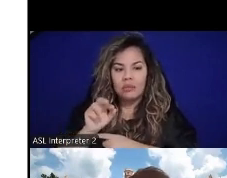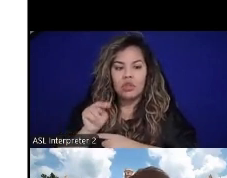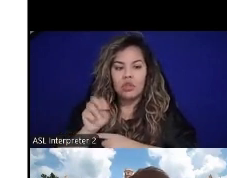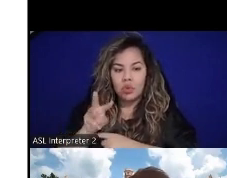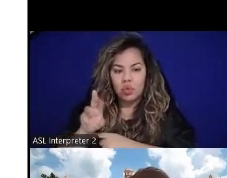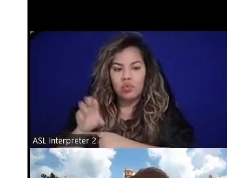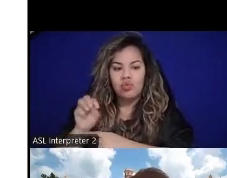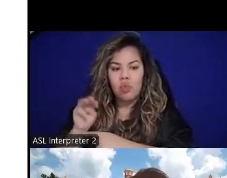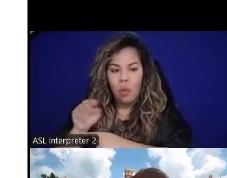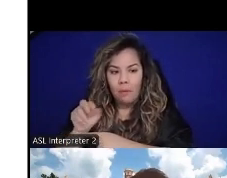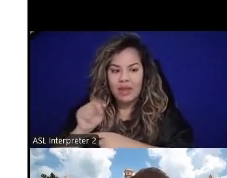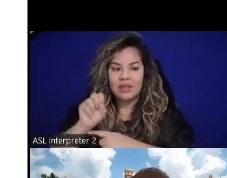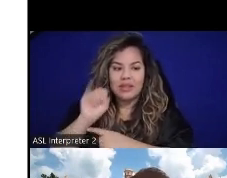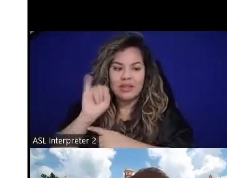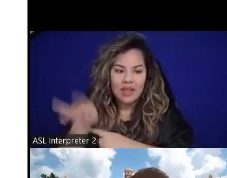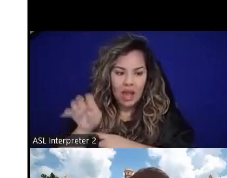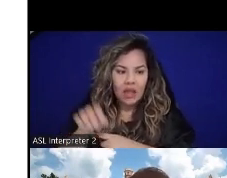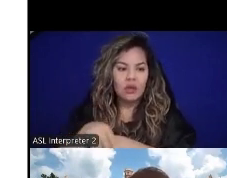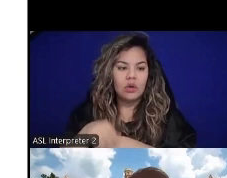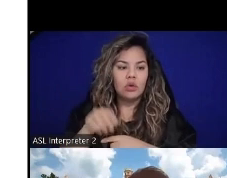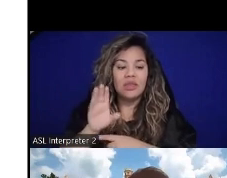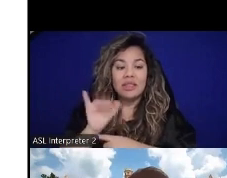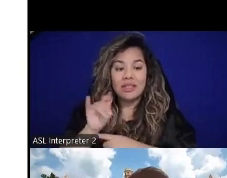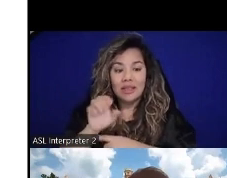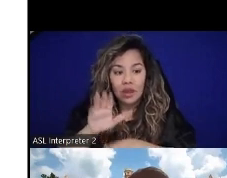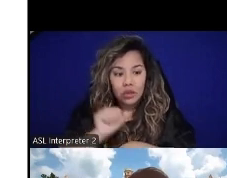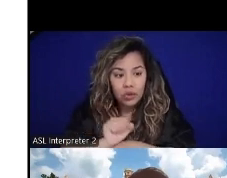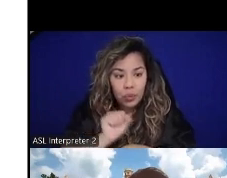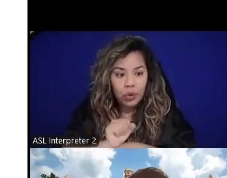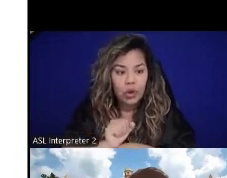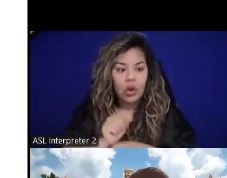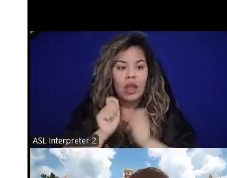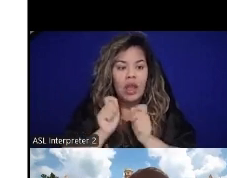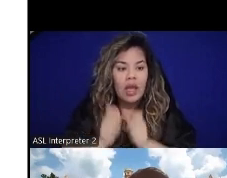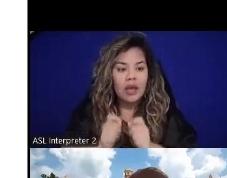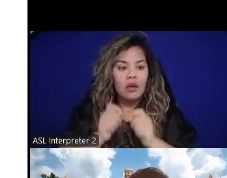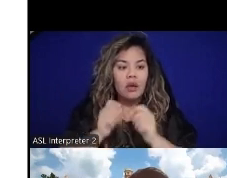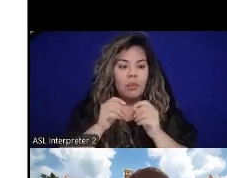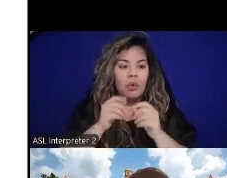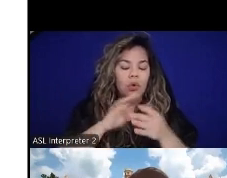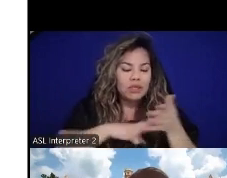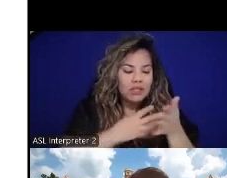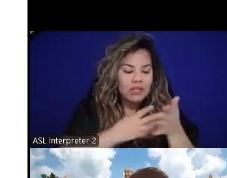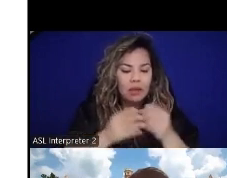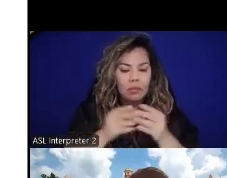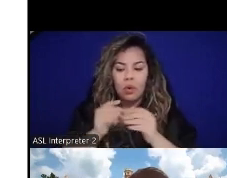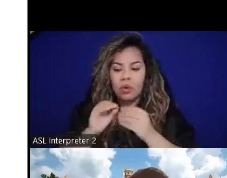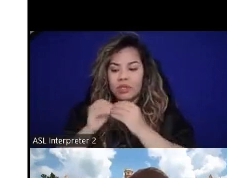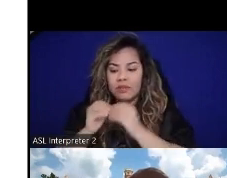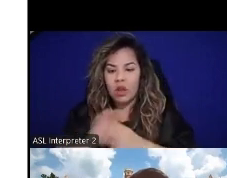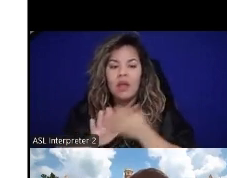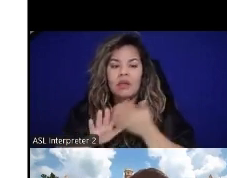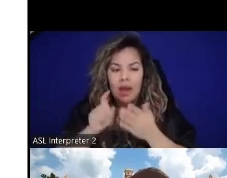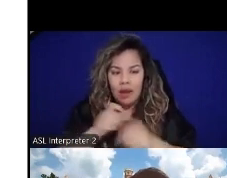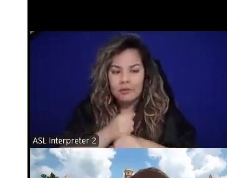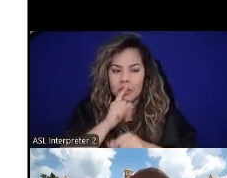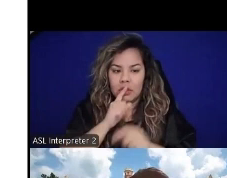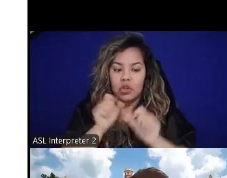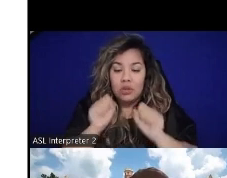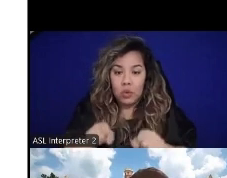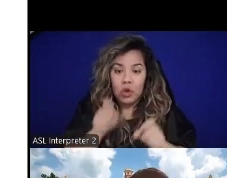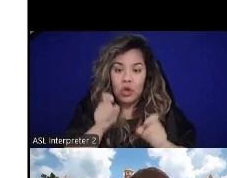full citations in the reference list, and all tables and figures should be editable and listed after the reference